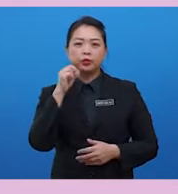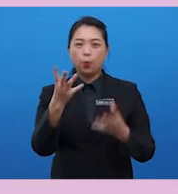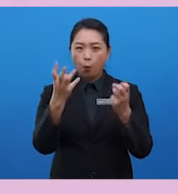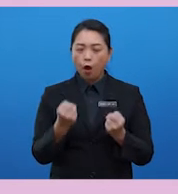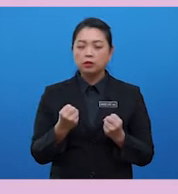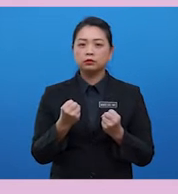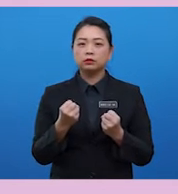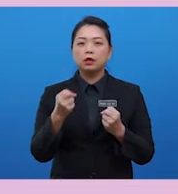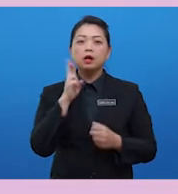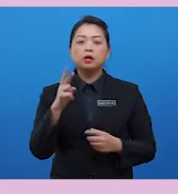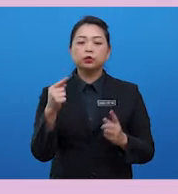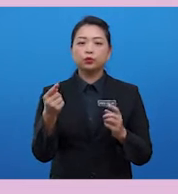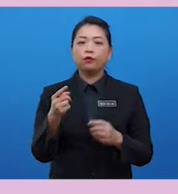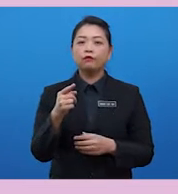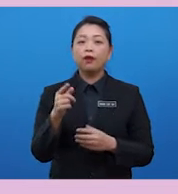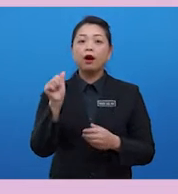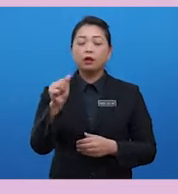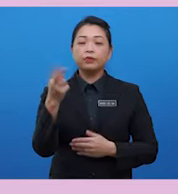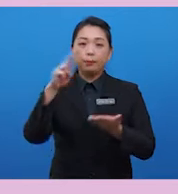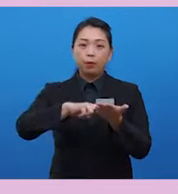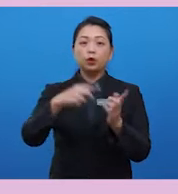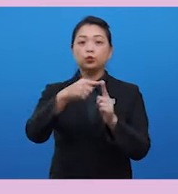file a report to the police?